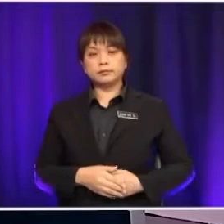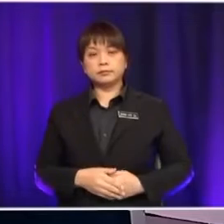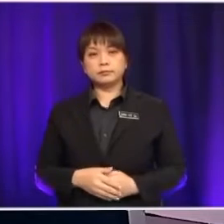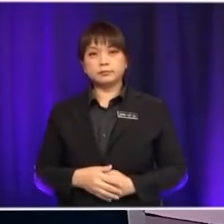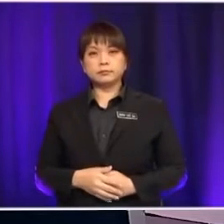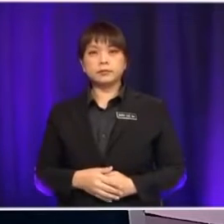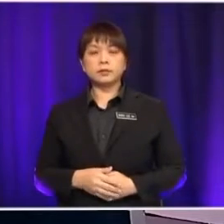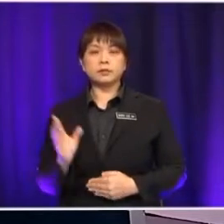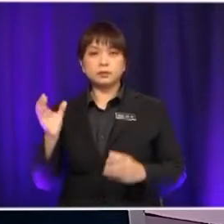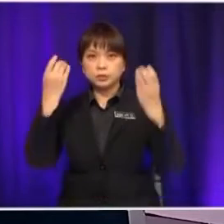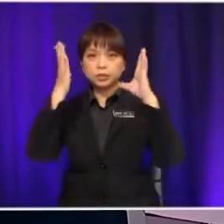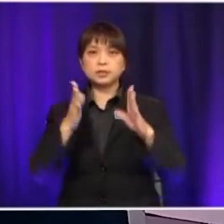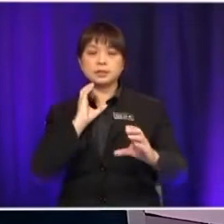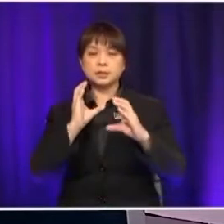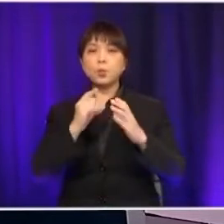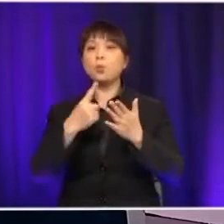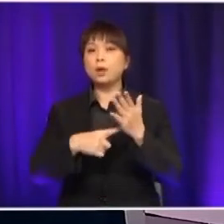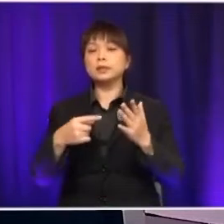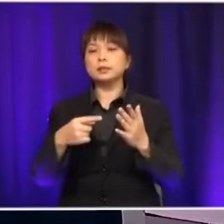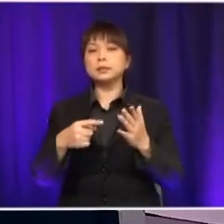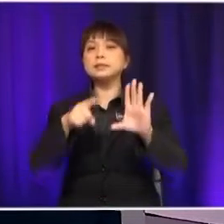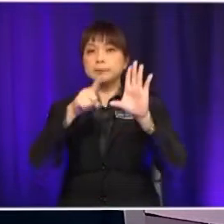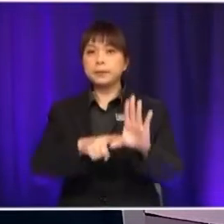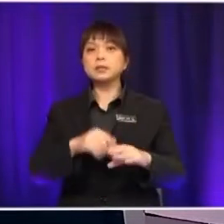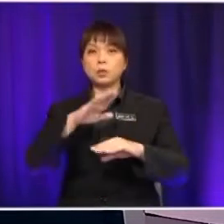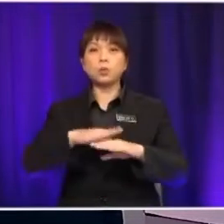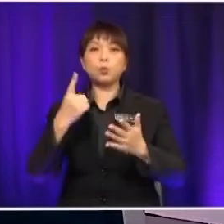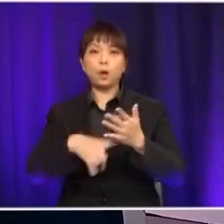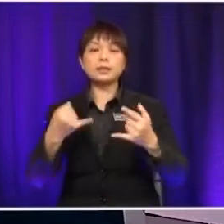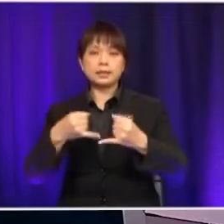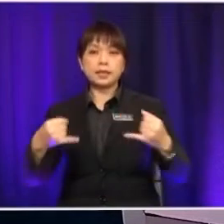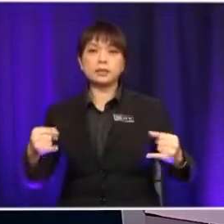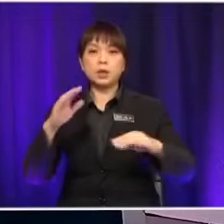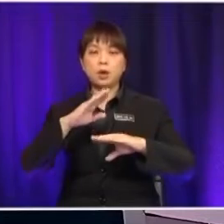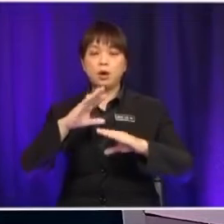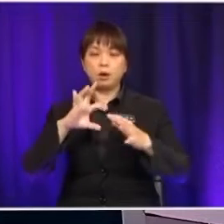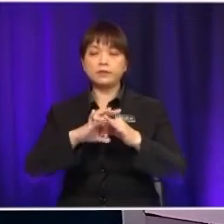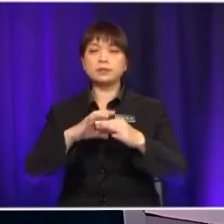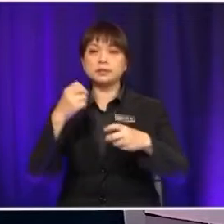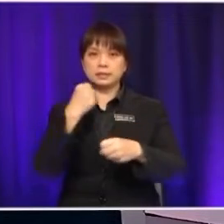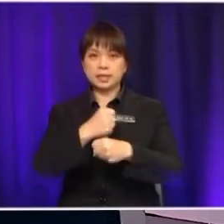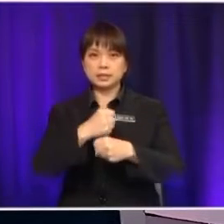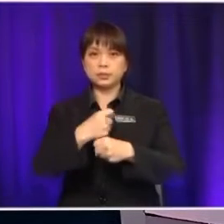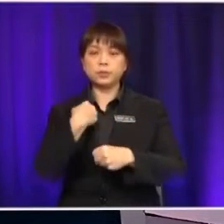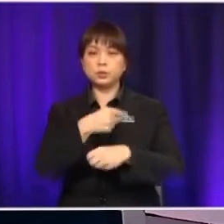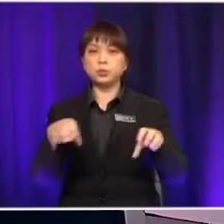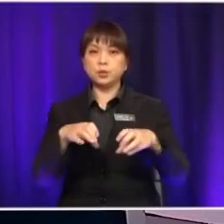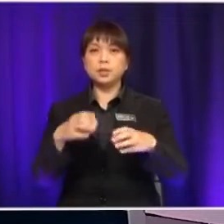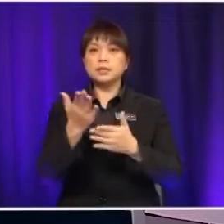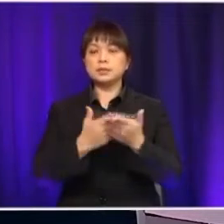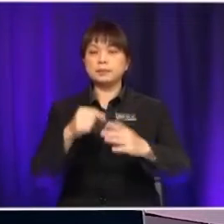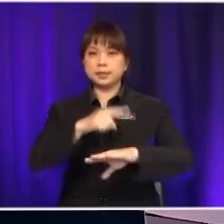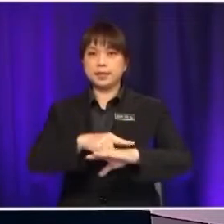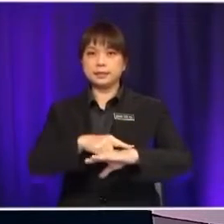kind of the things that you're going to do. Okay, sometimes, like for example, playing computer games, right? Yeah. Right.